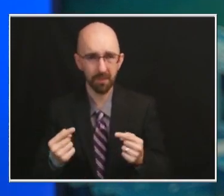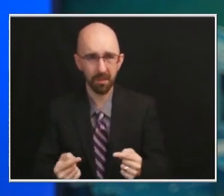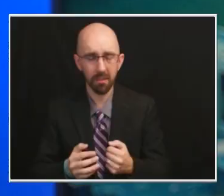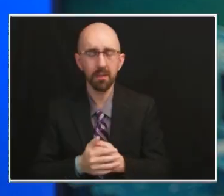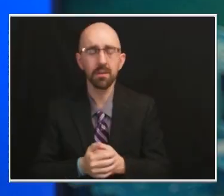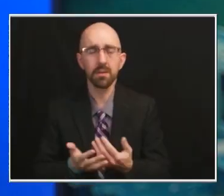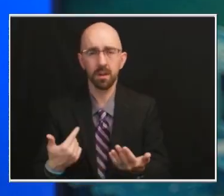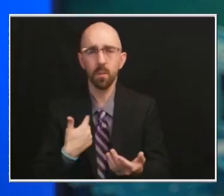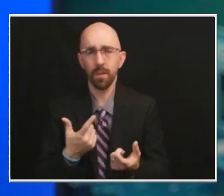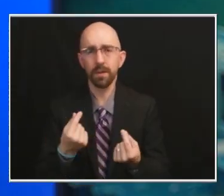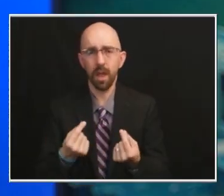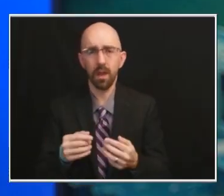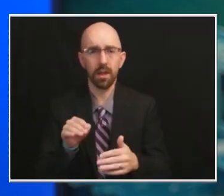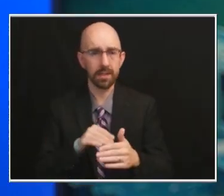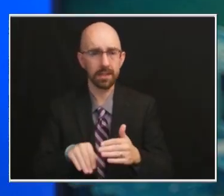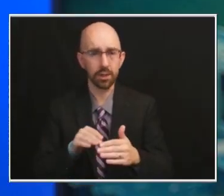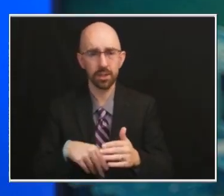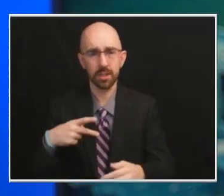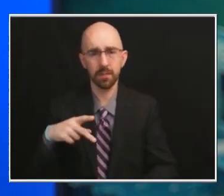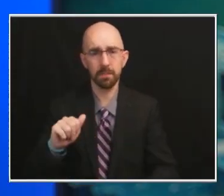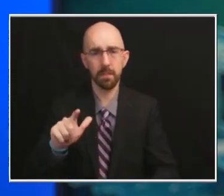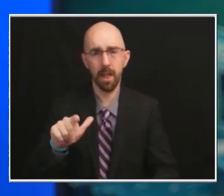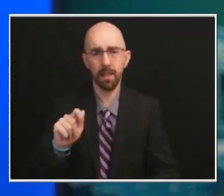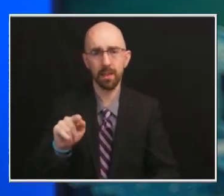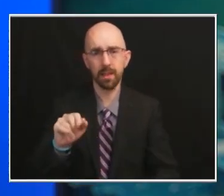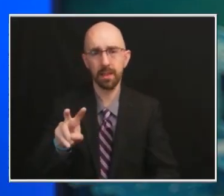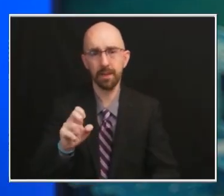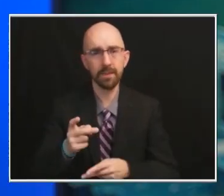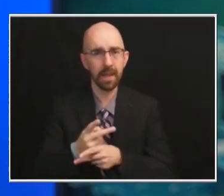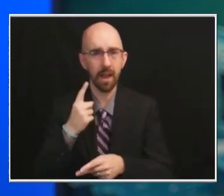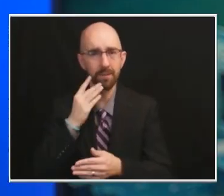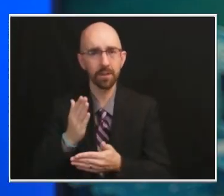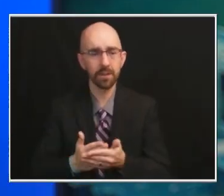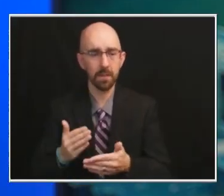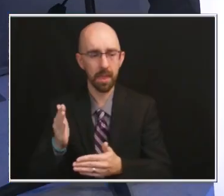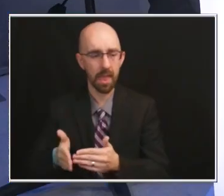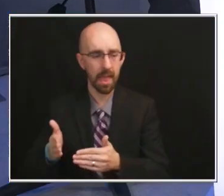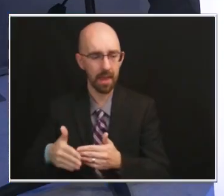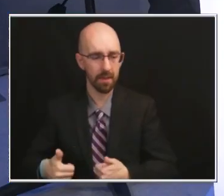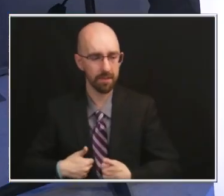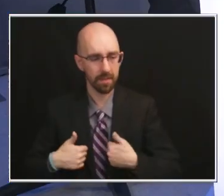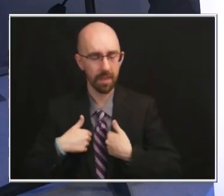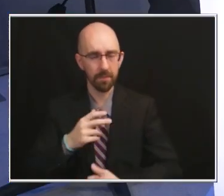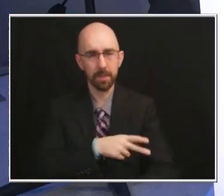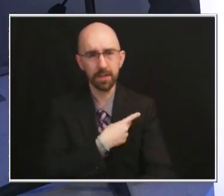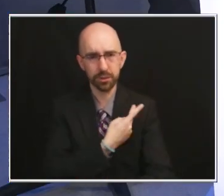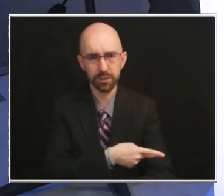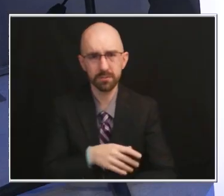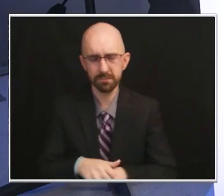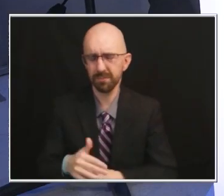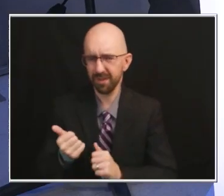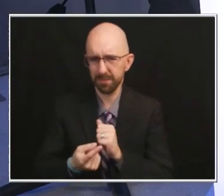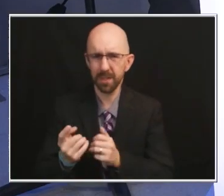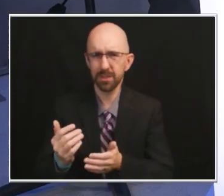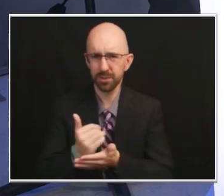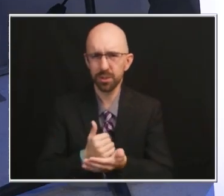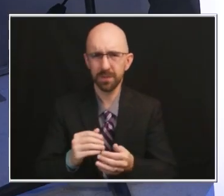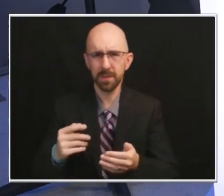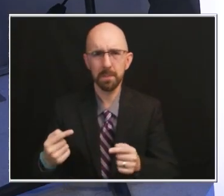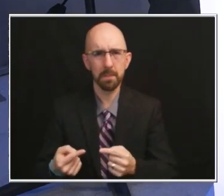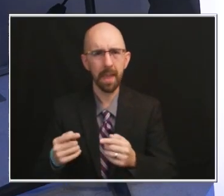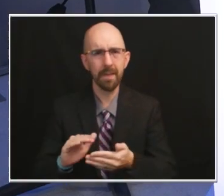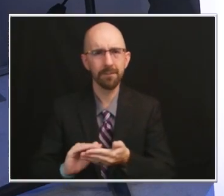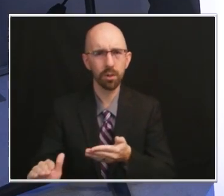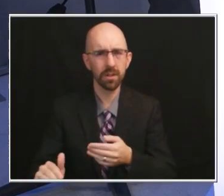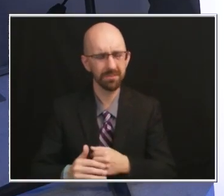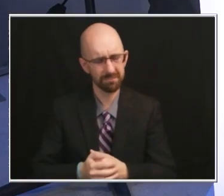done essentially palliative care for some nearly end of life patients as well. Everybody deserves to be pain-free. Yes. We've got some questions I